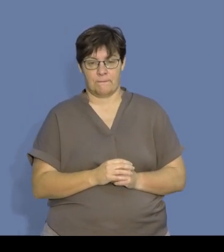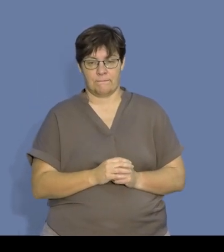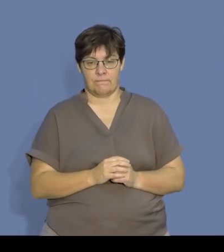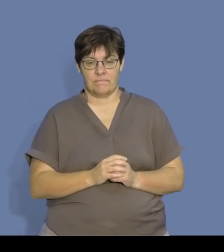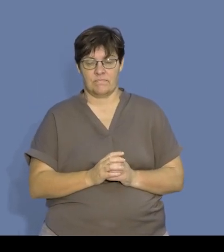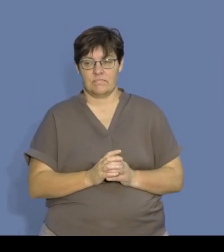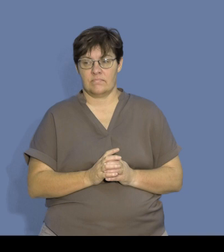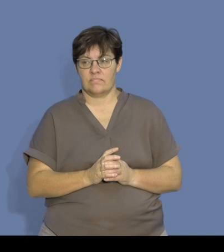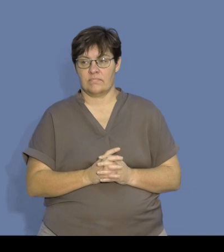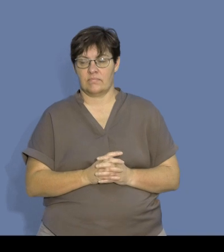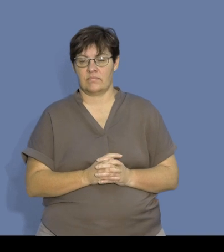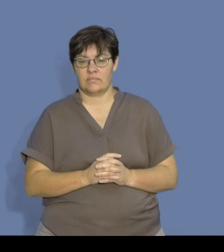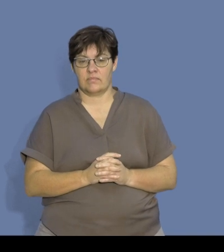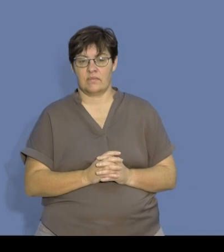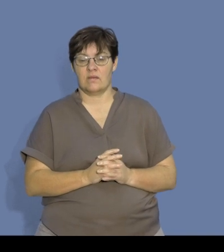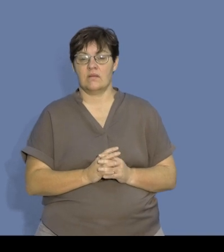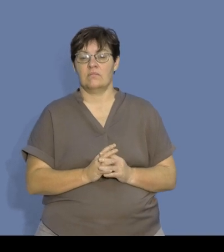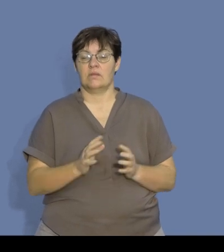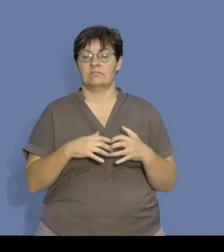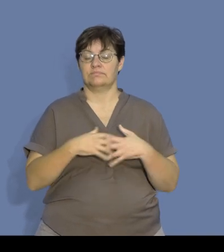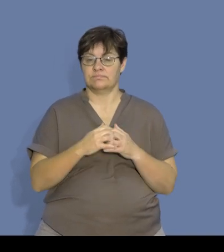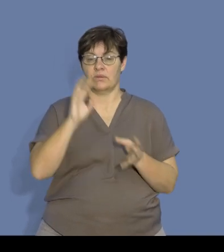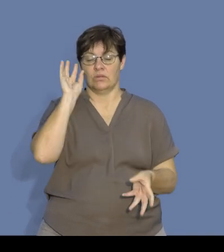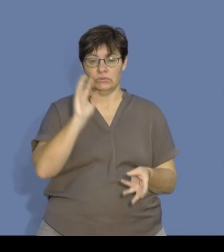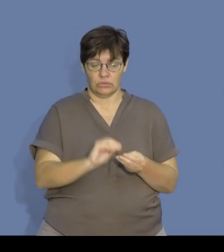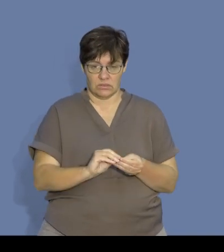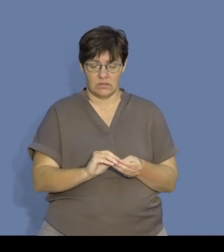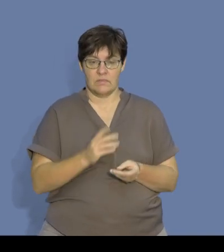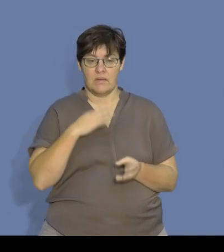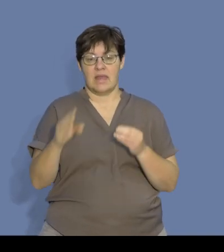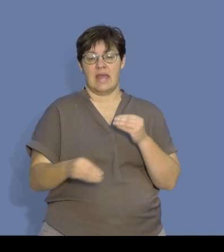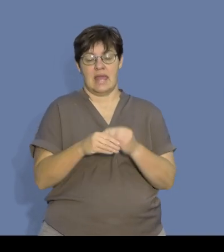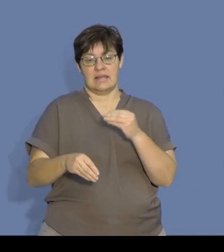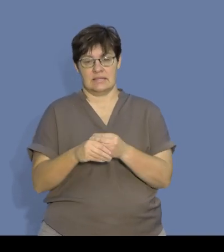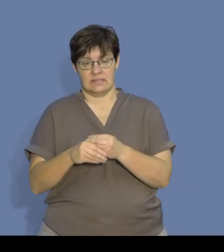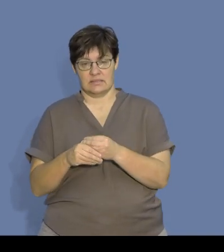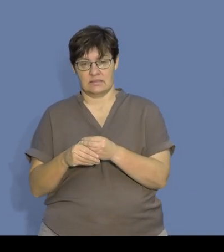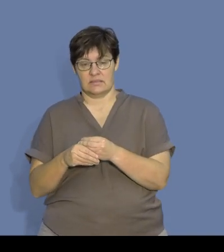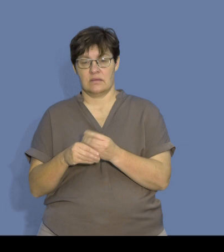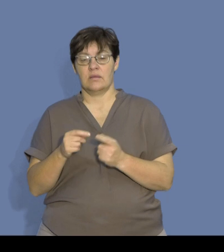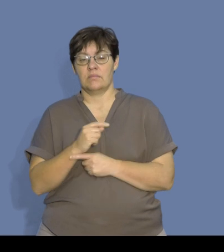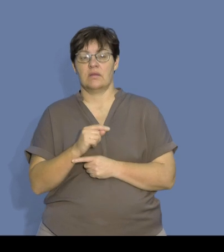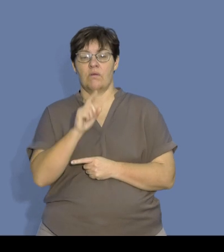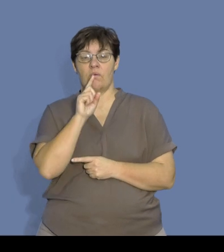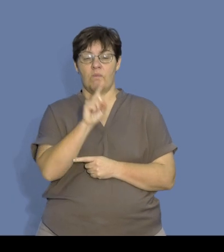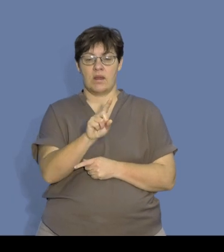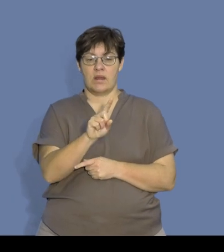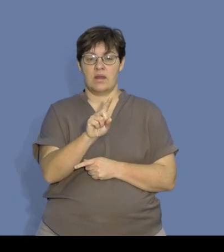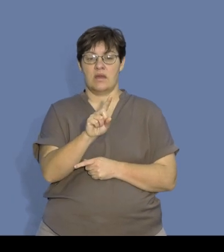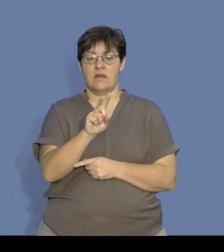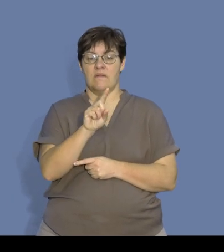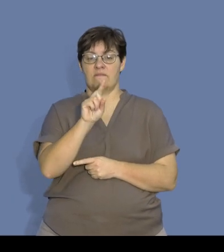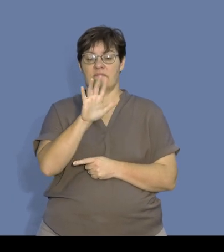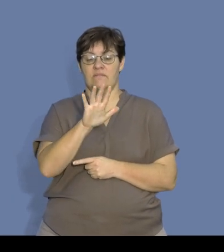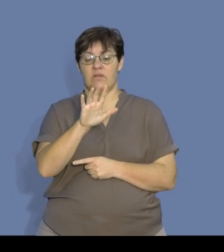Okay, 80,000. And once again, in order to get my total, I'm adding, and that should be